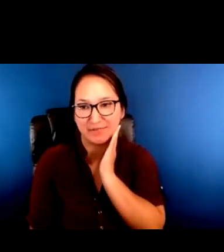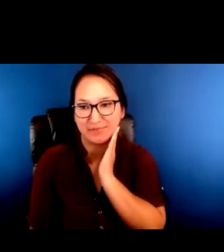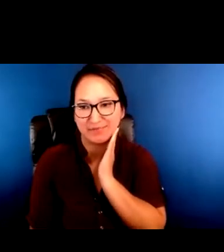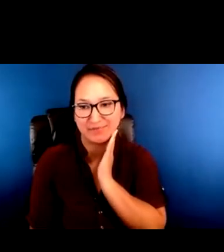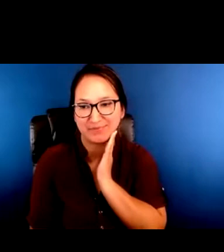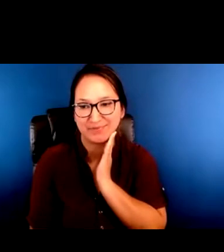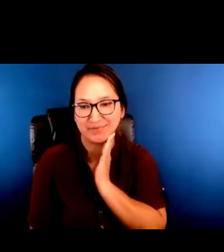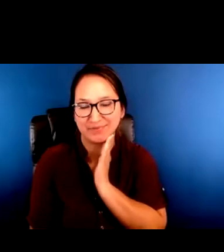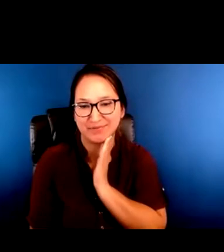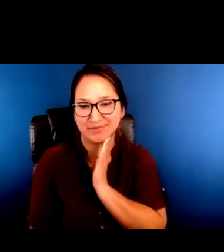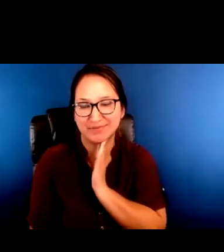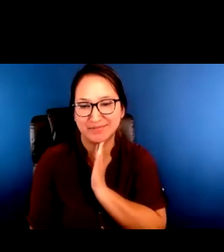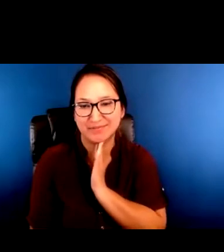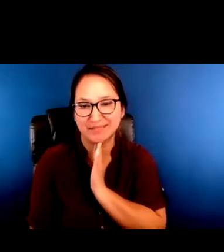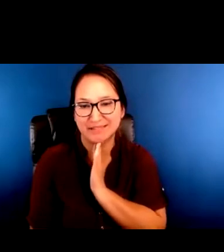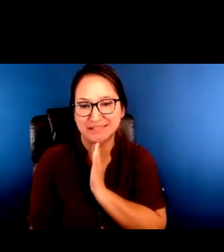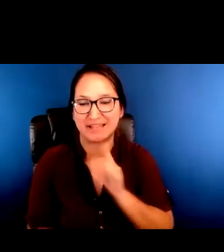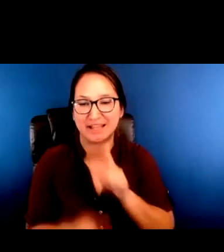Okay.